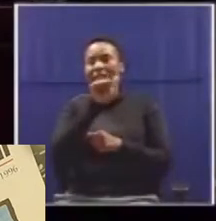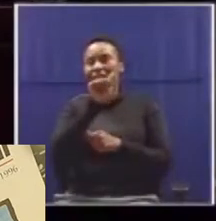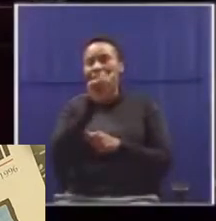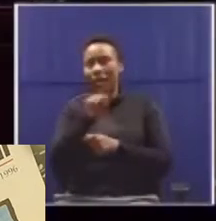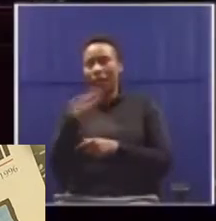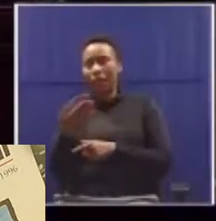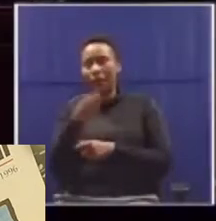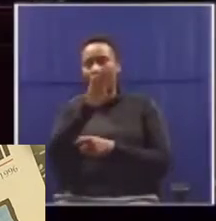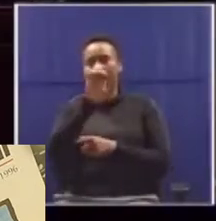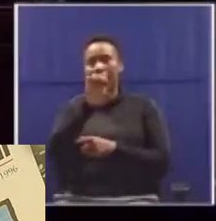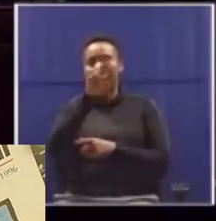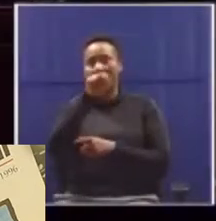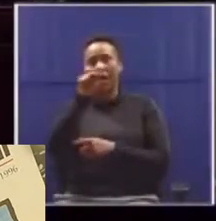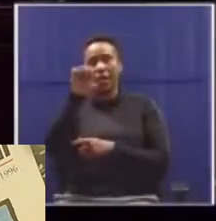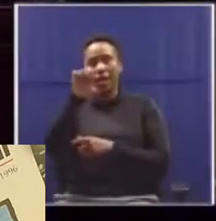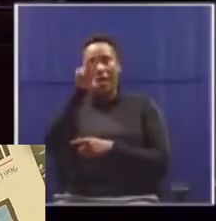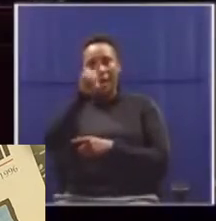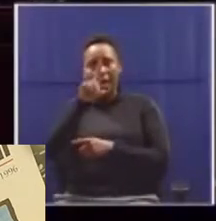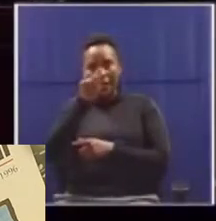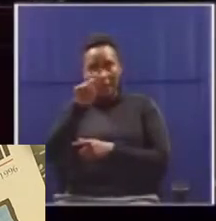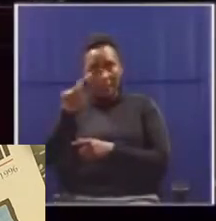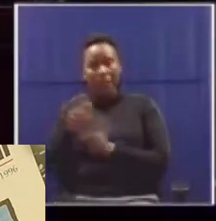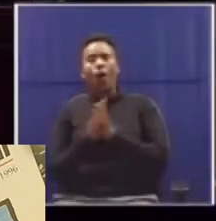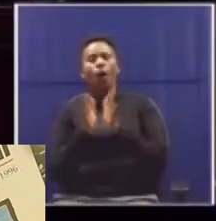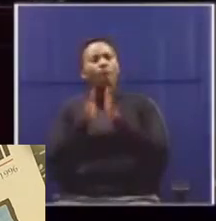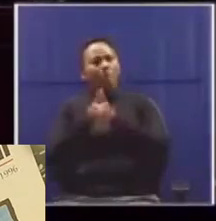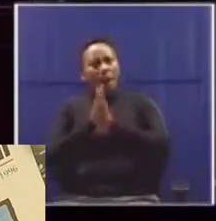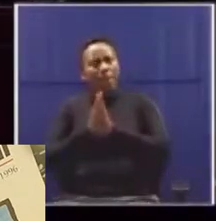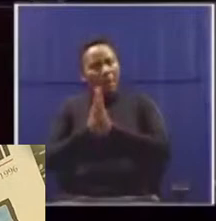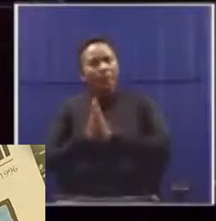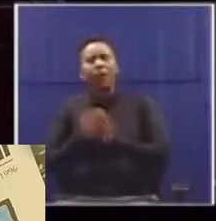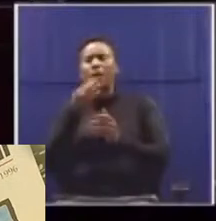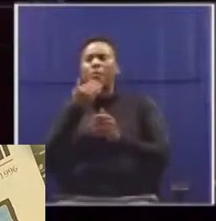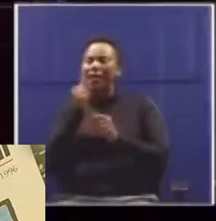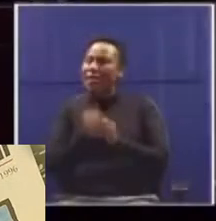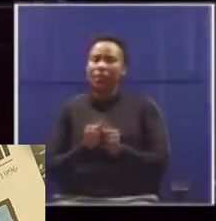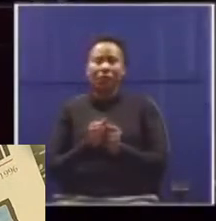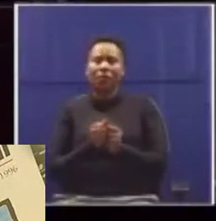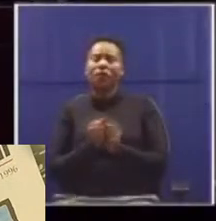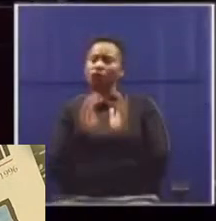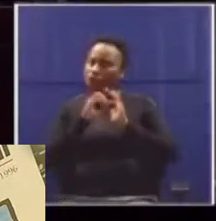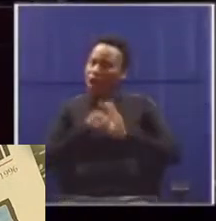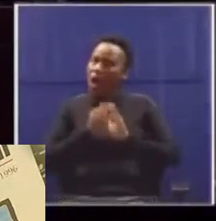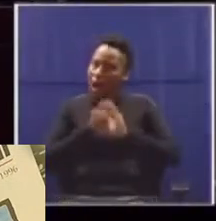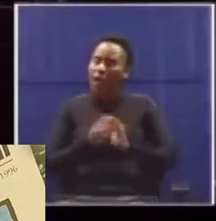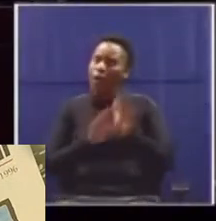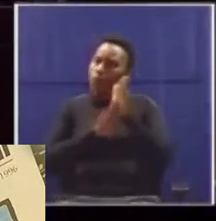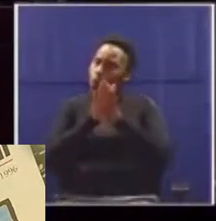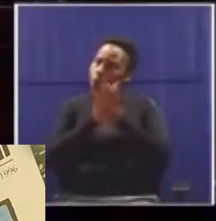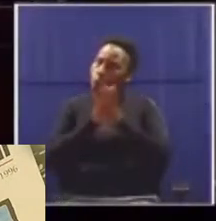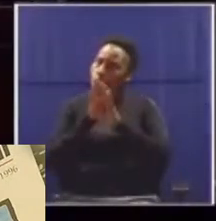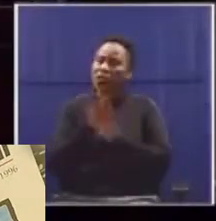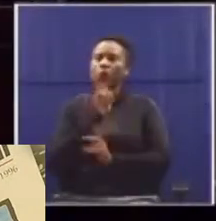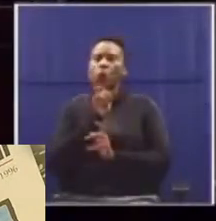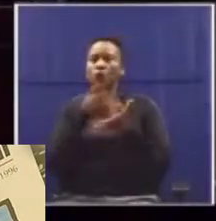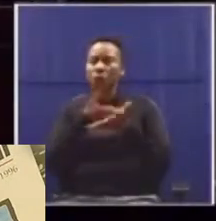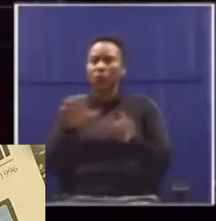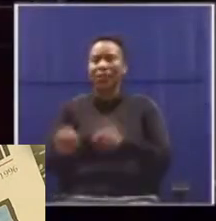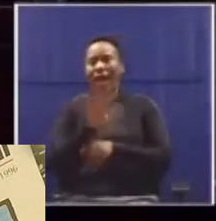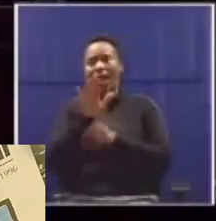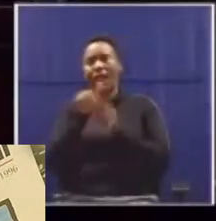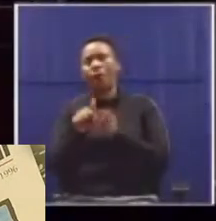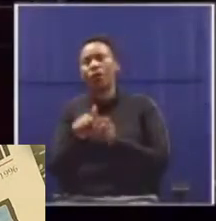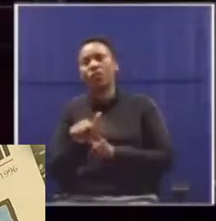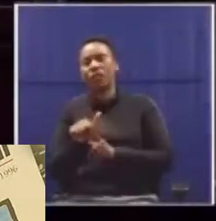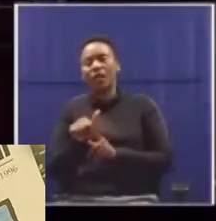repeated calls for more significant efforts to promote the use of sign